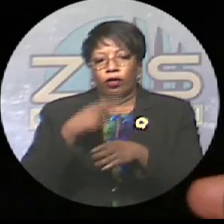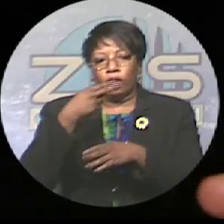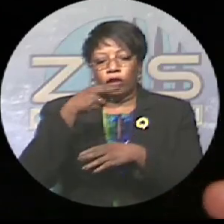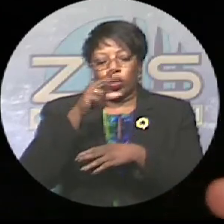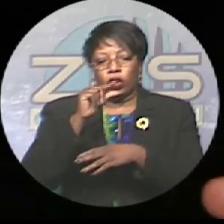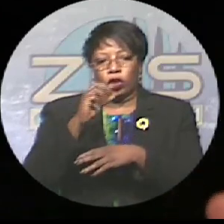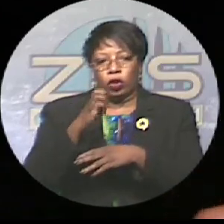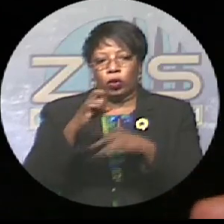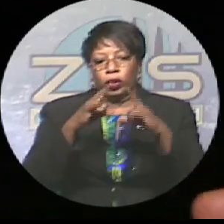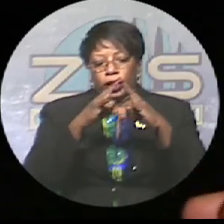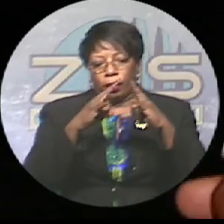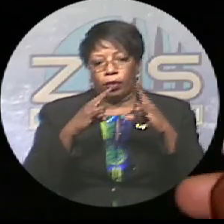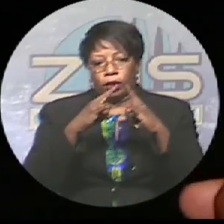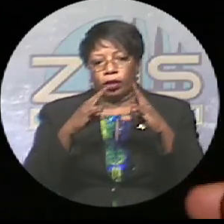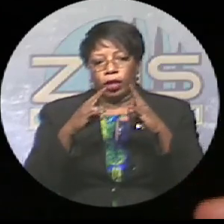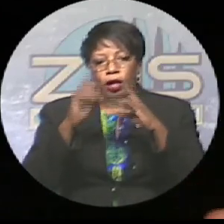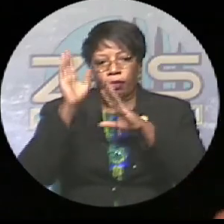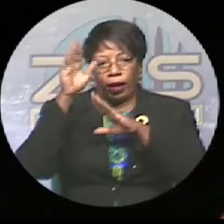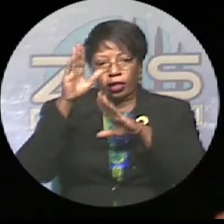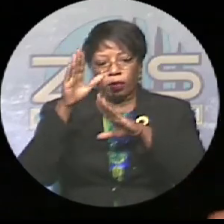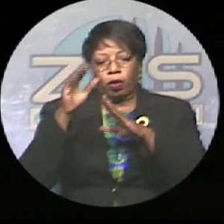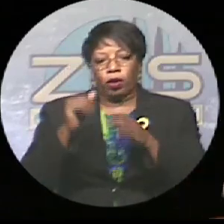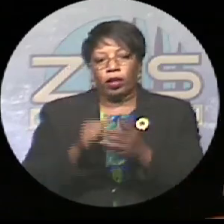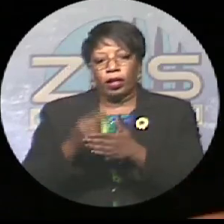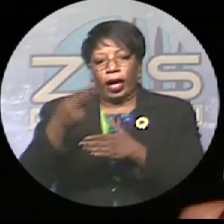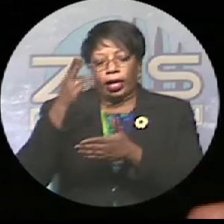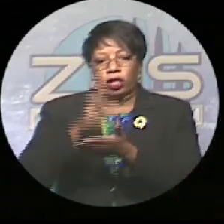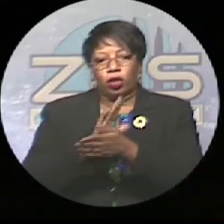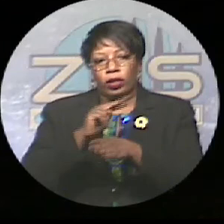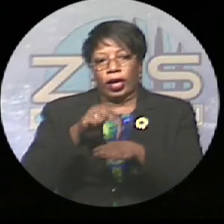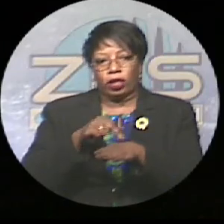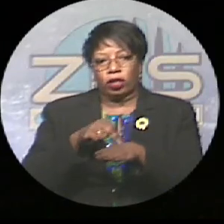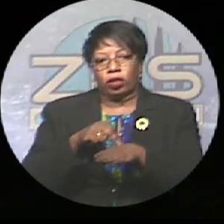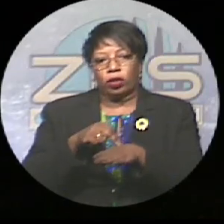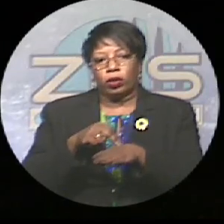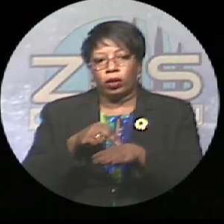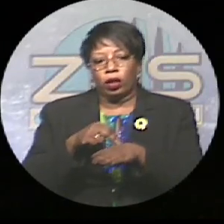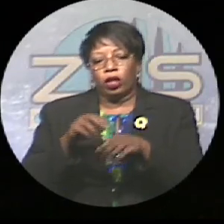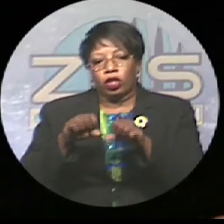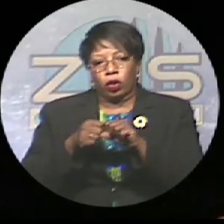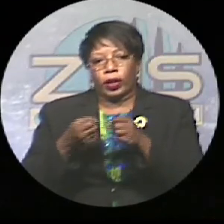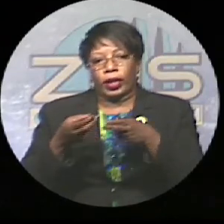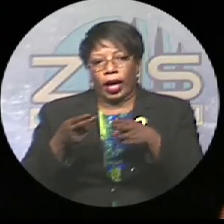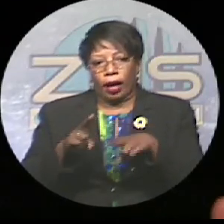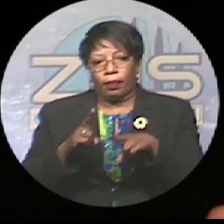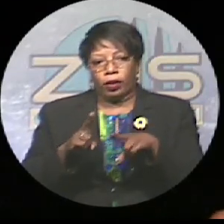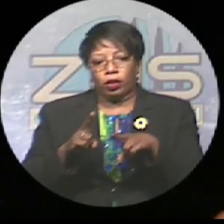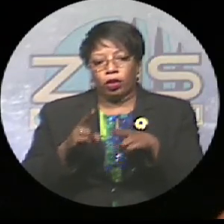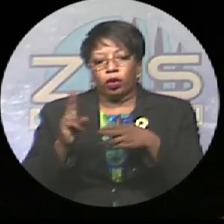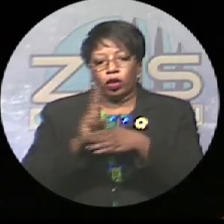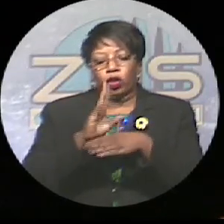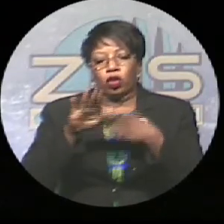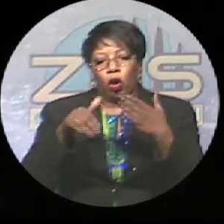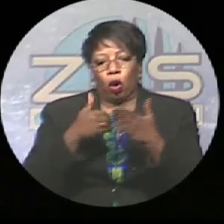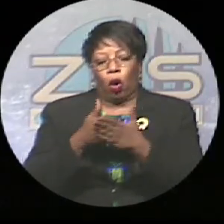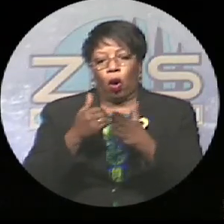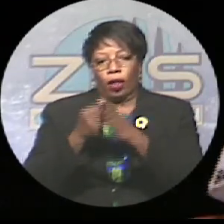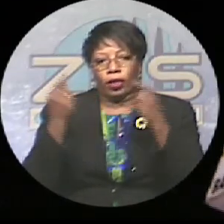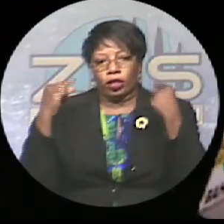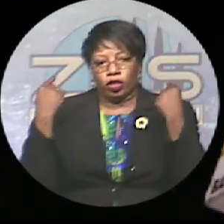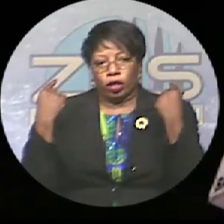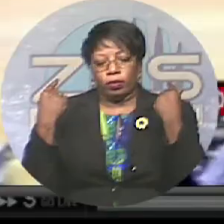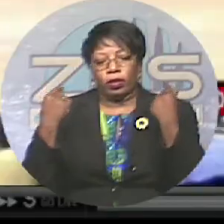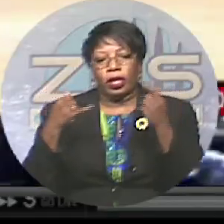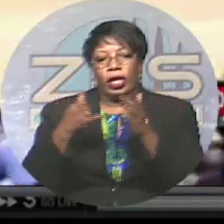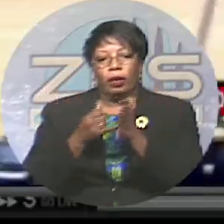break for that to make the high school nationals, to allow for the high school nationals to be played. I think they're going to use all of the gyms, and it